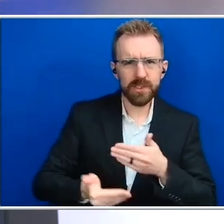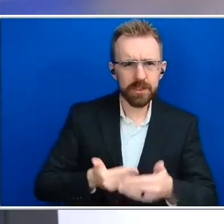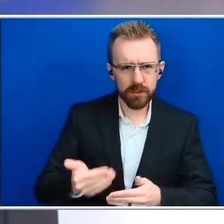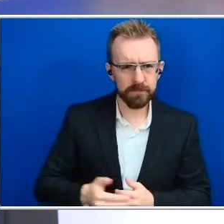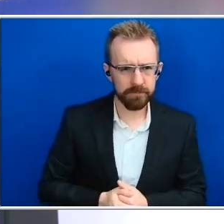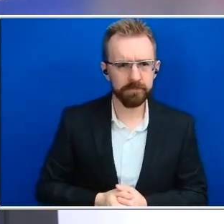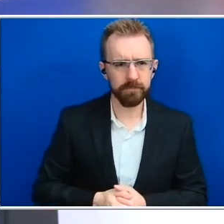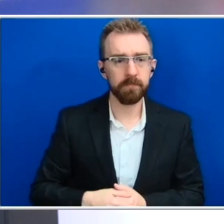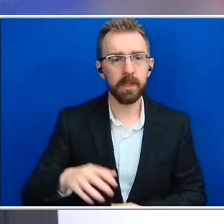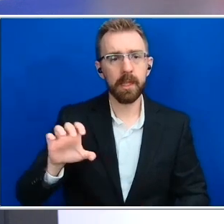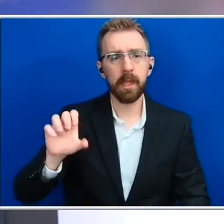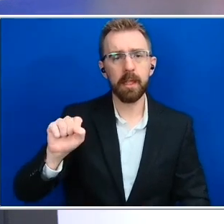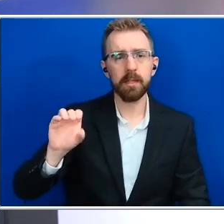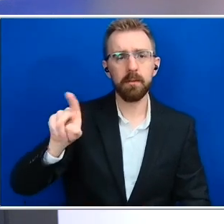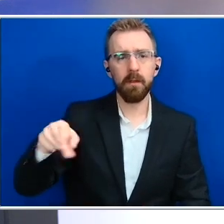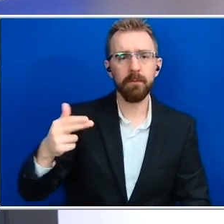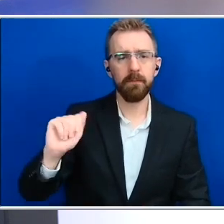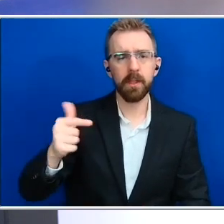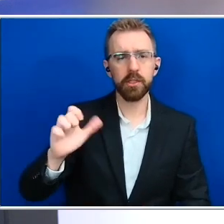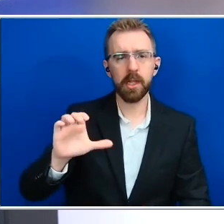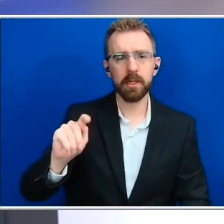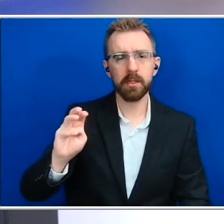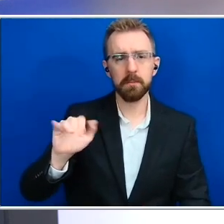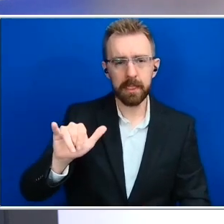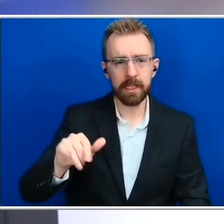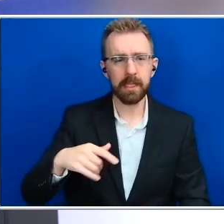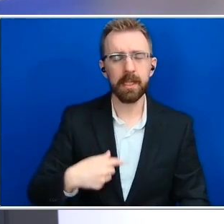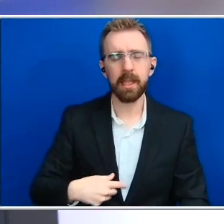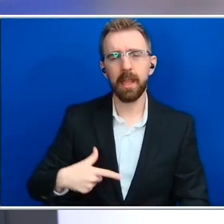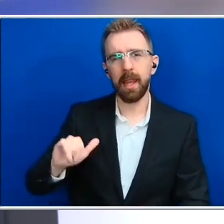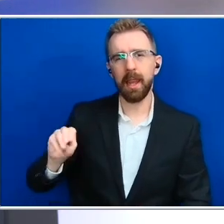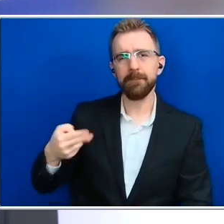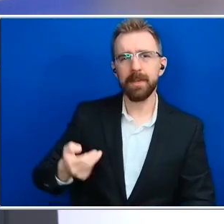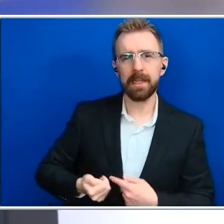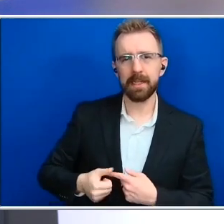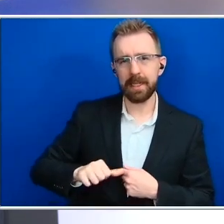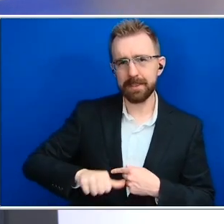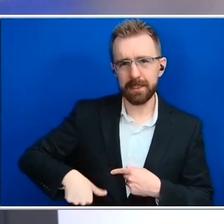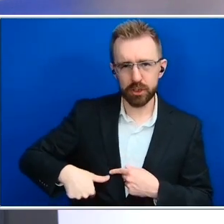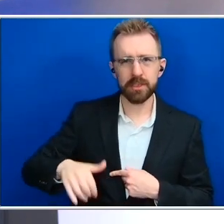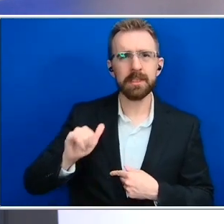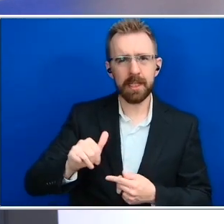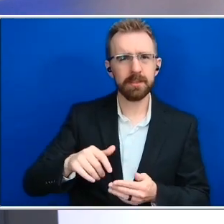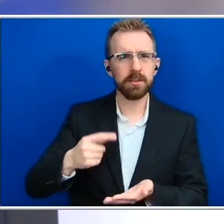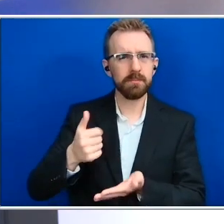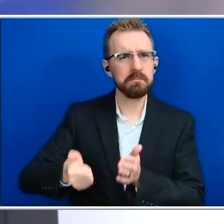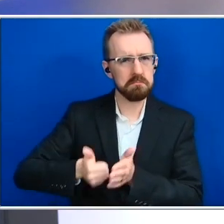Esophagectomy and lymph node dissection has been the primary mode of treatment for esophagus cancer.